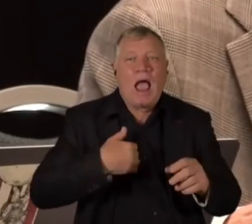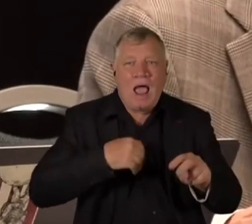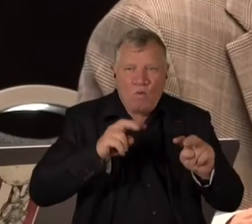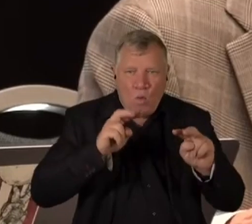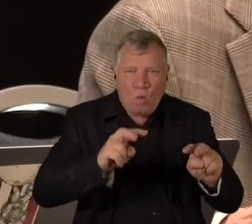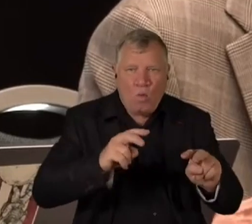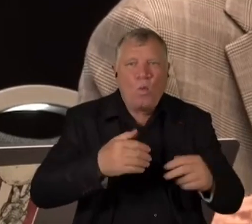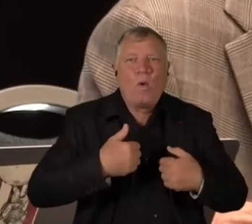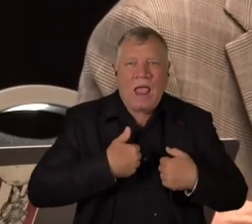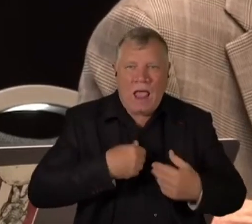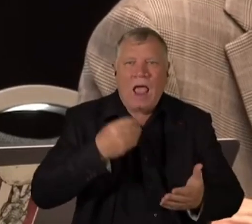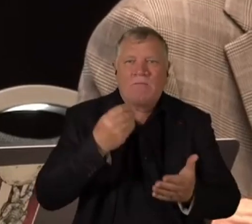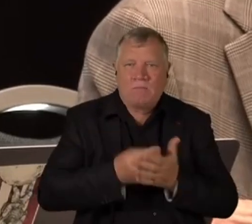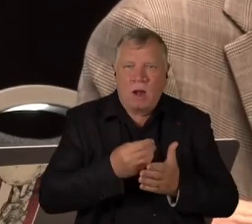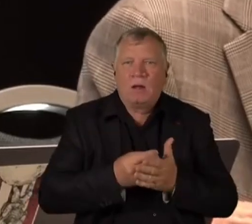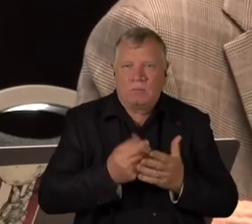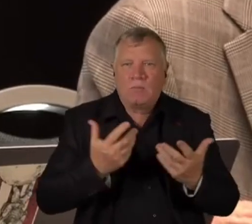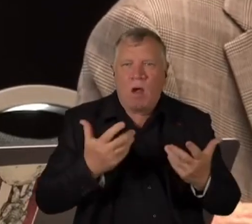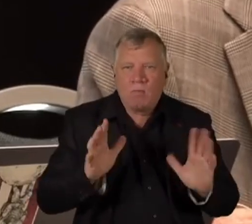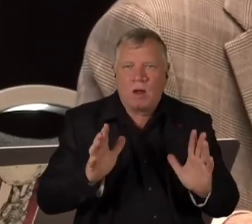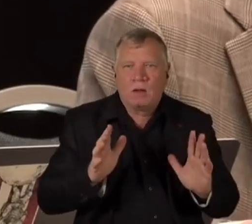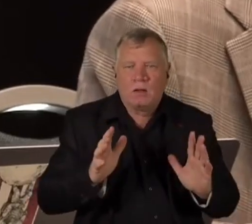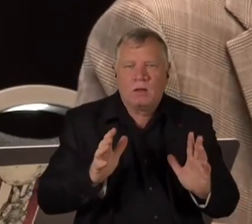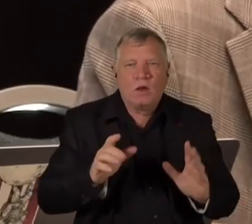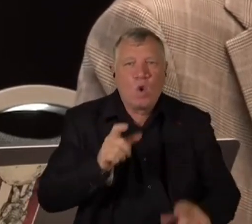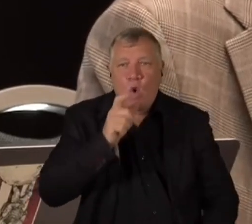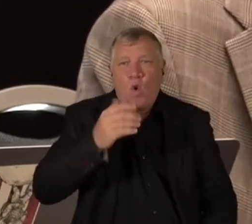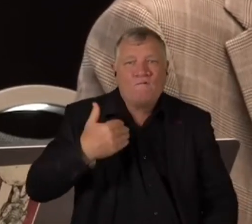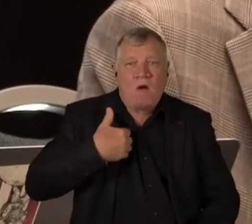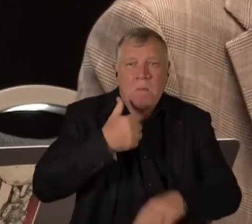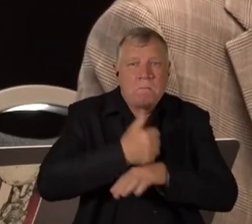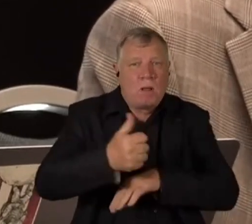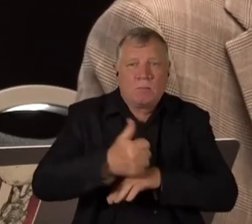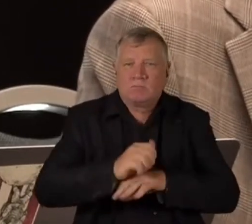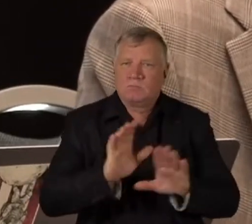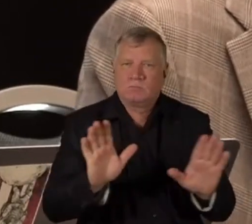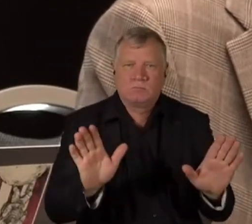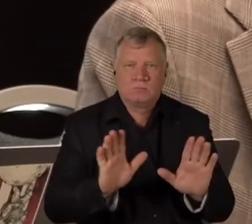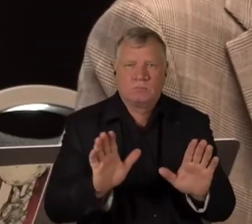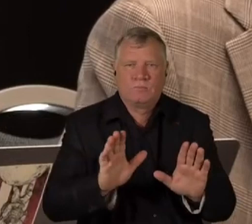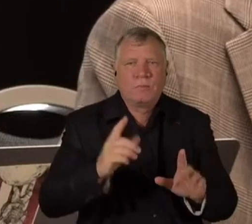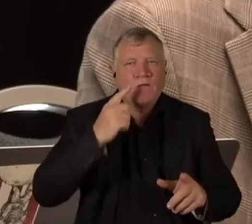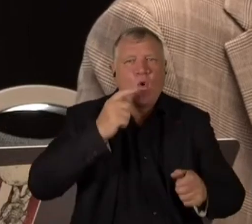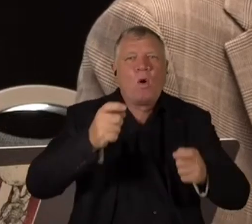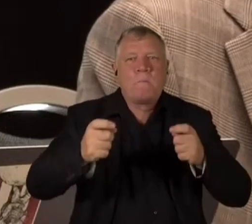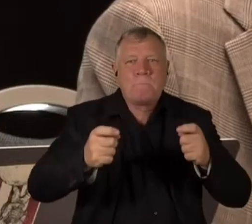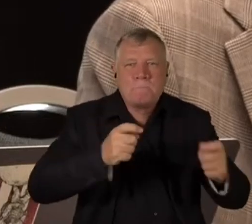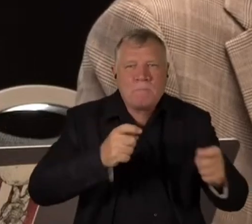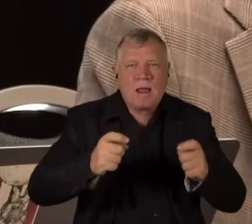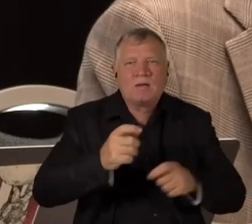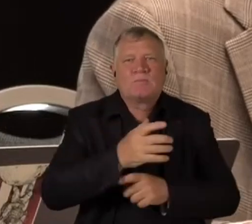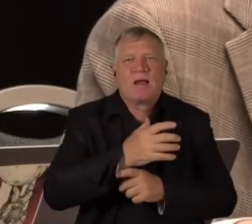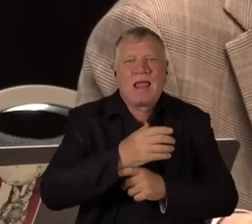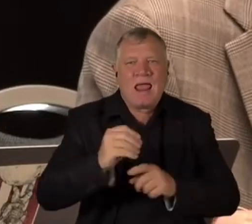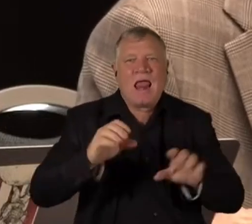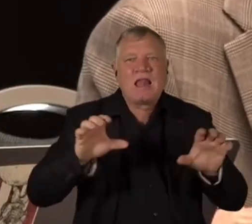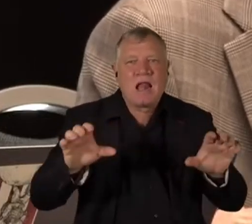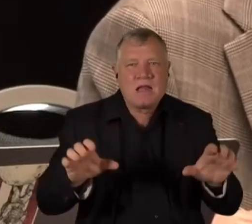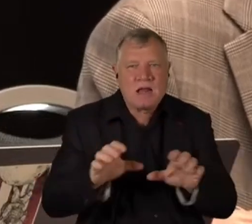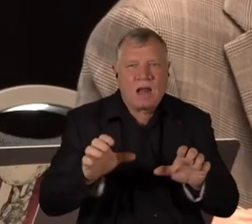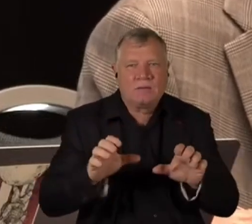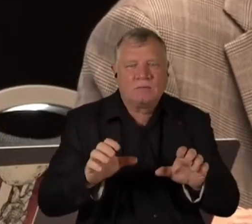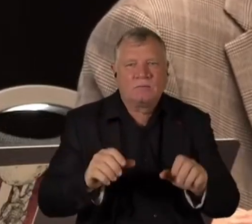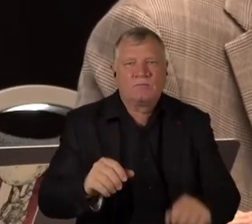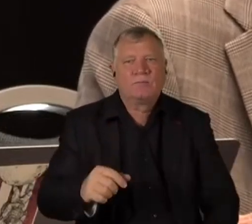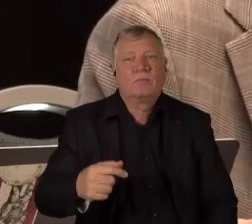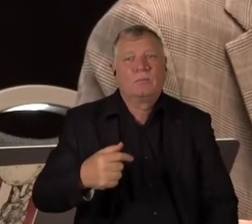we have the money. It is also not a question of whose fault it is. It is a question of managing and getting things done.